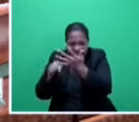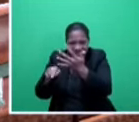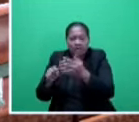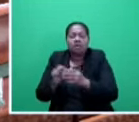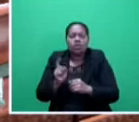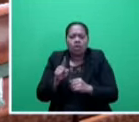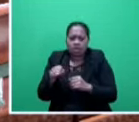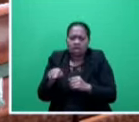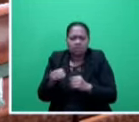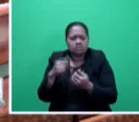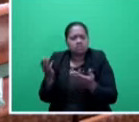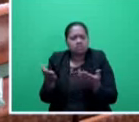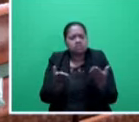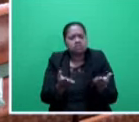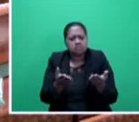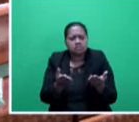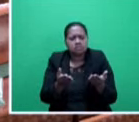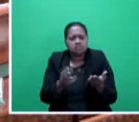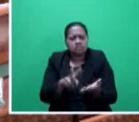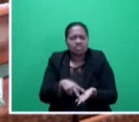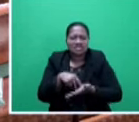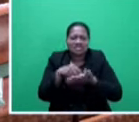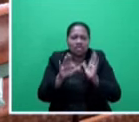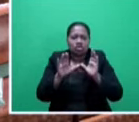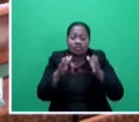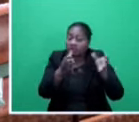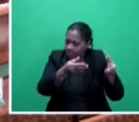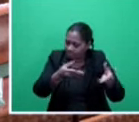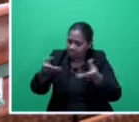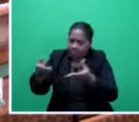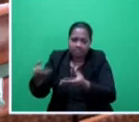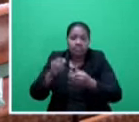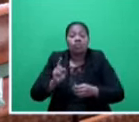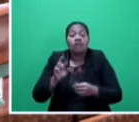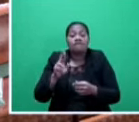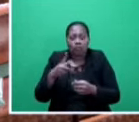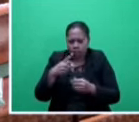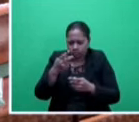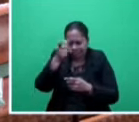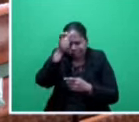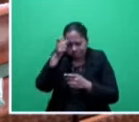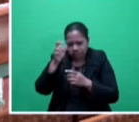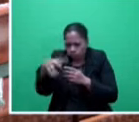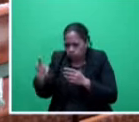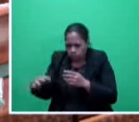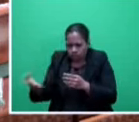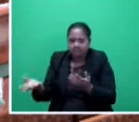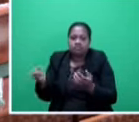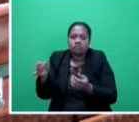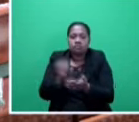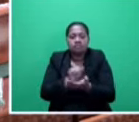to refer the petition to a standing committee for an inquiry. As